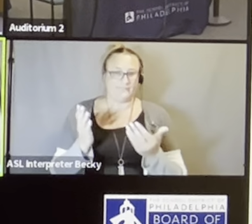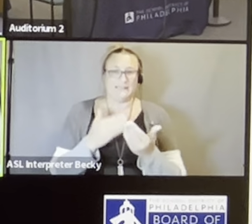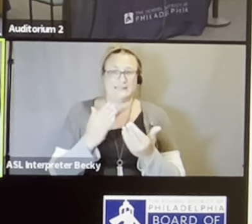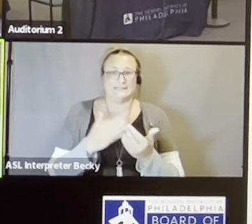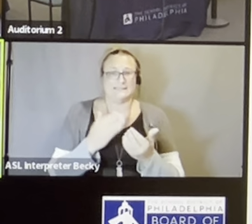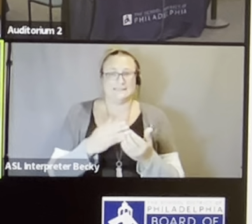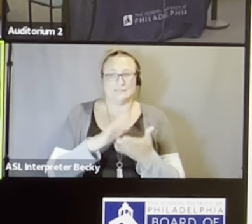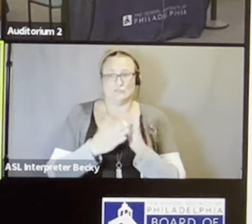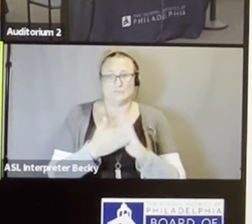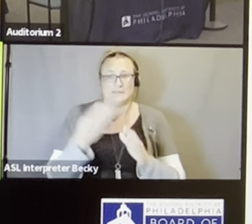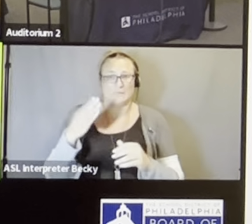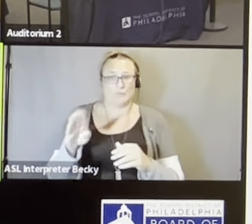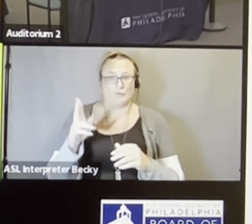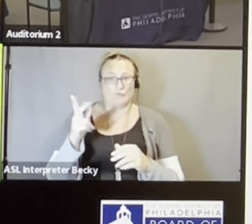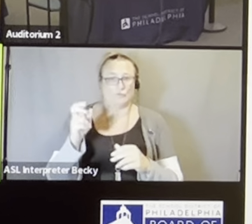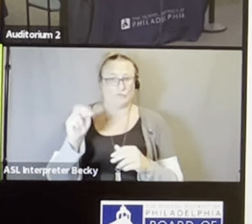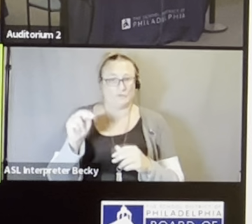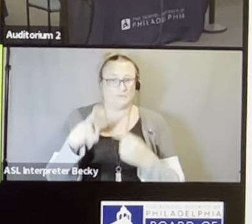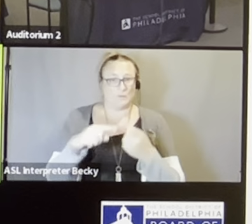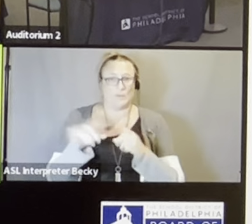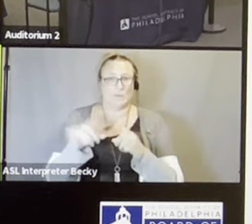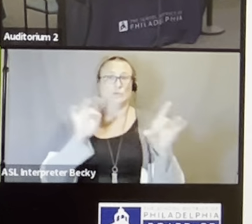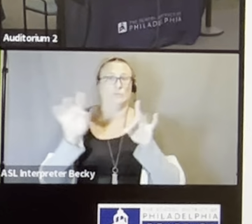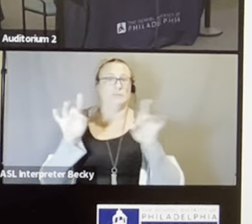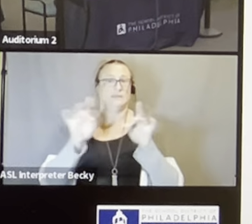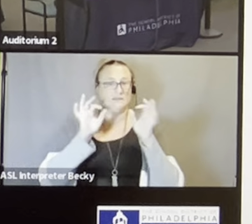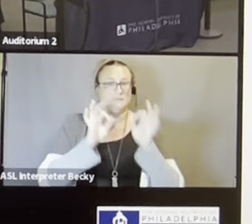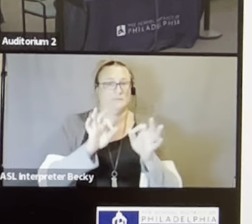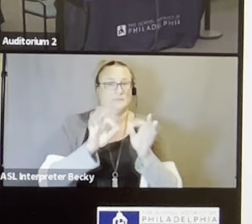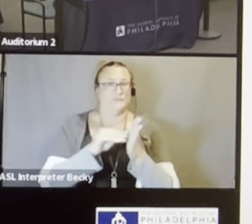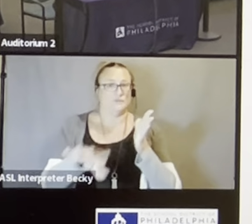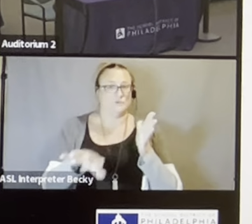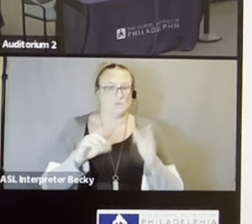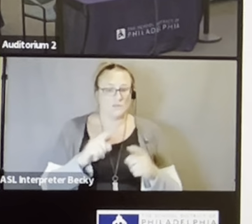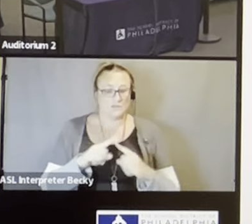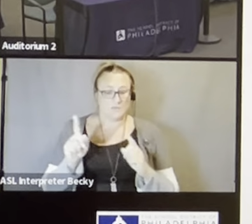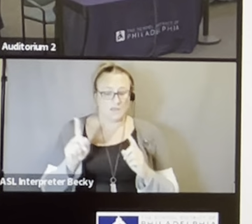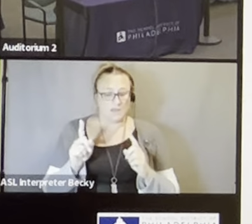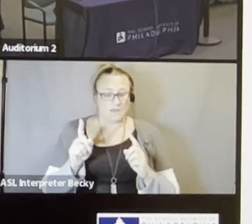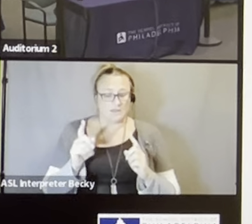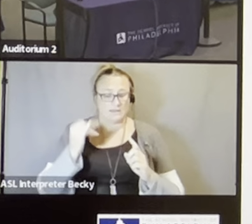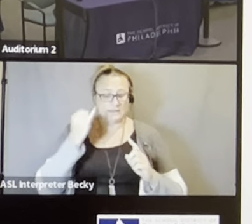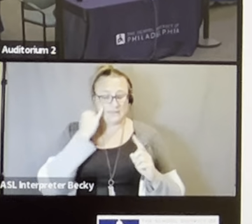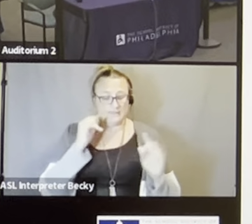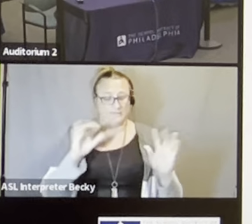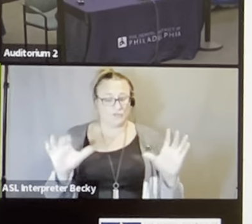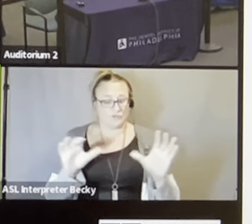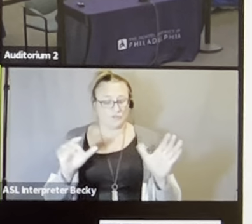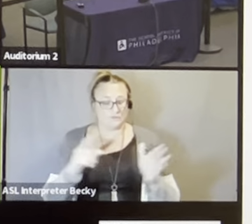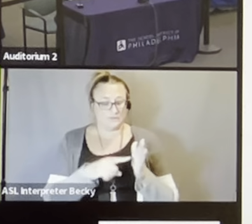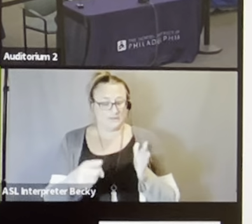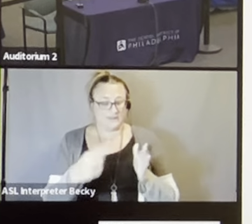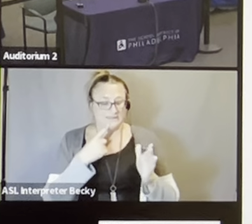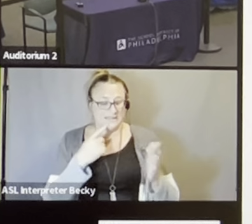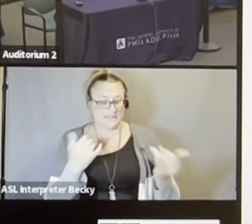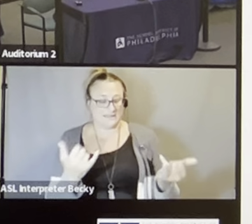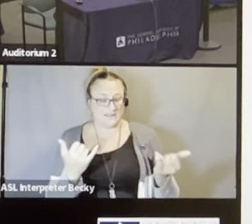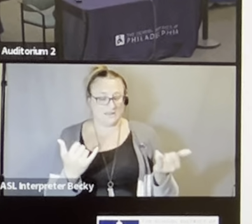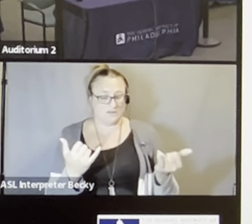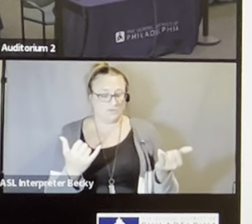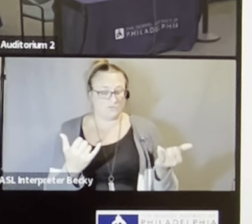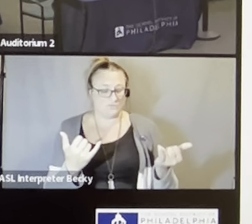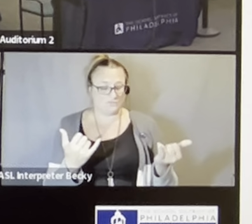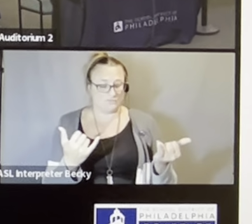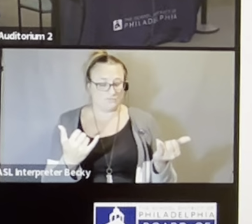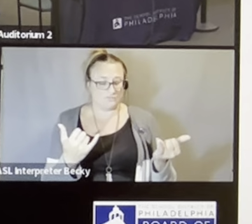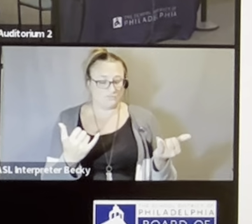ribbon students, but if they are doing what they're going to say, which is to go